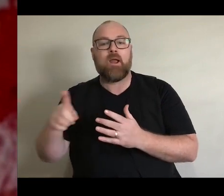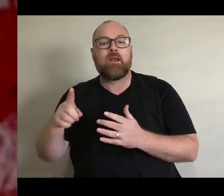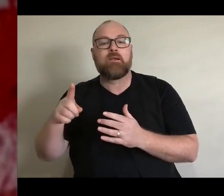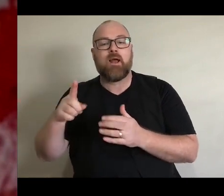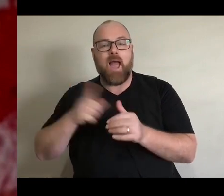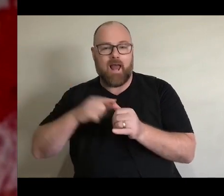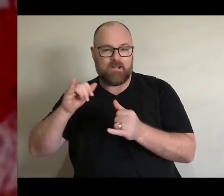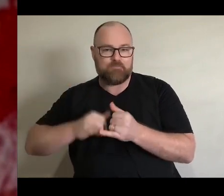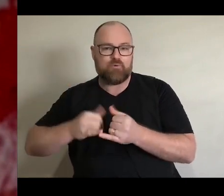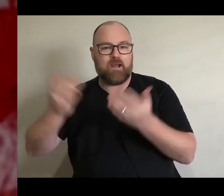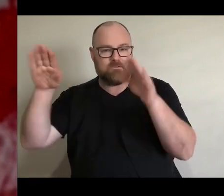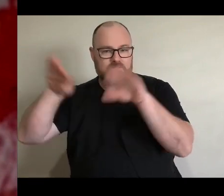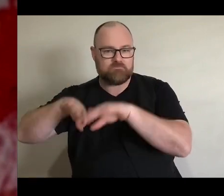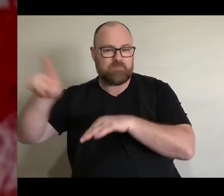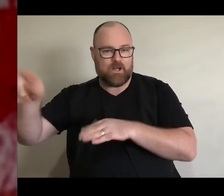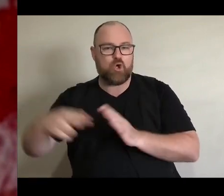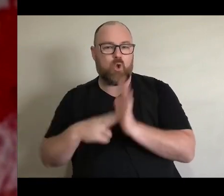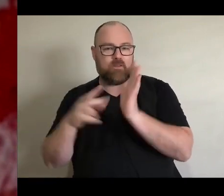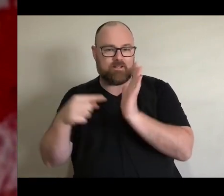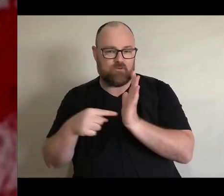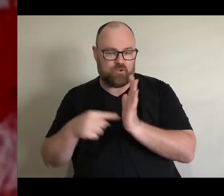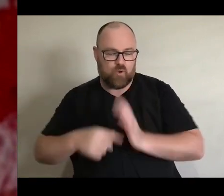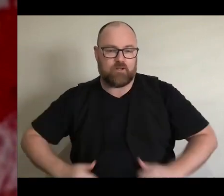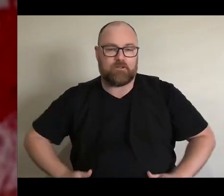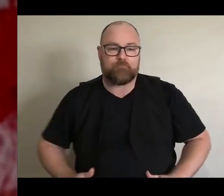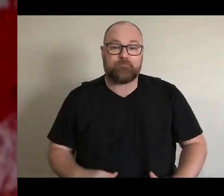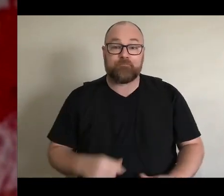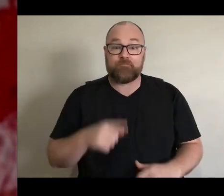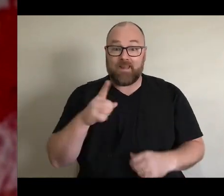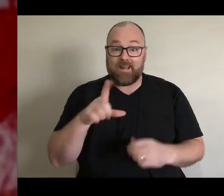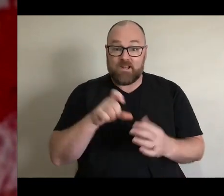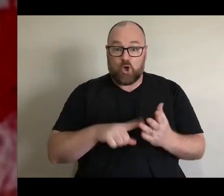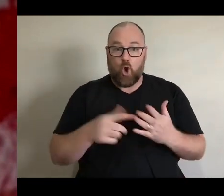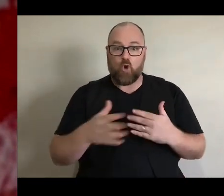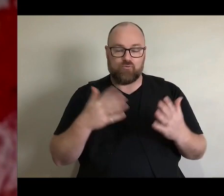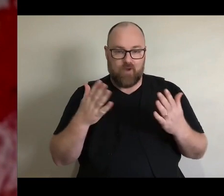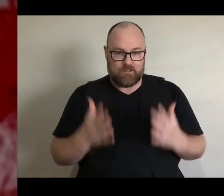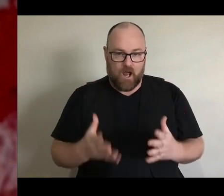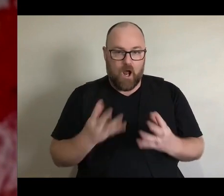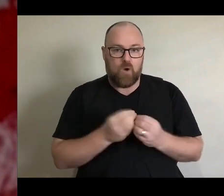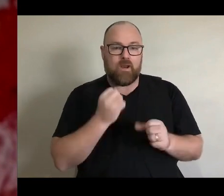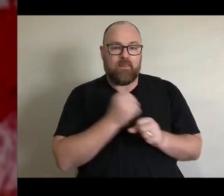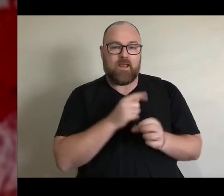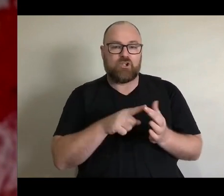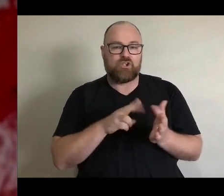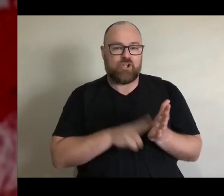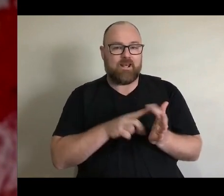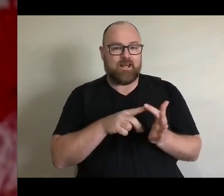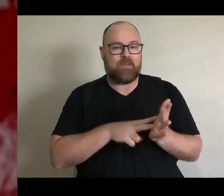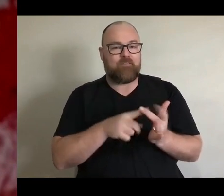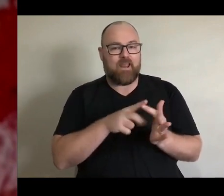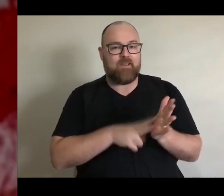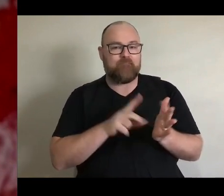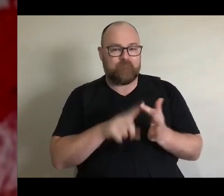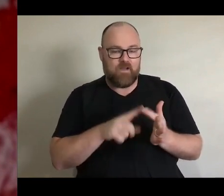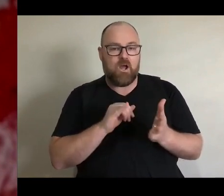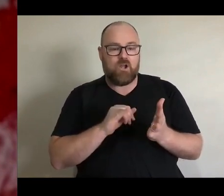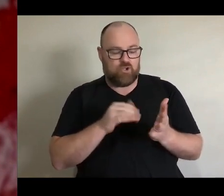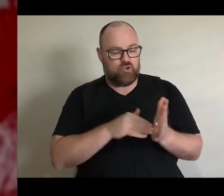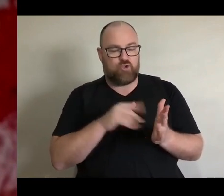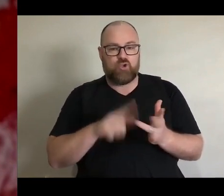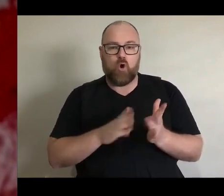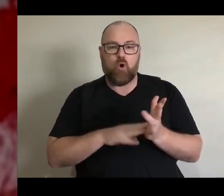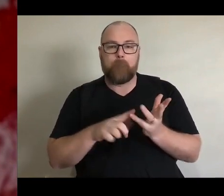Territory, Australia. Joel is the co-director of with Genevieve Zoe Murray of Future